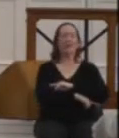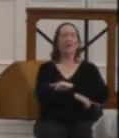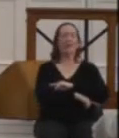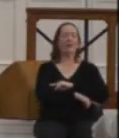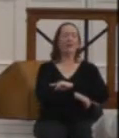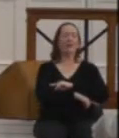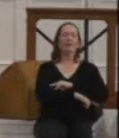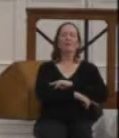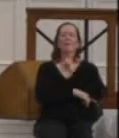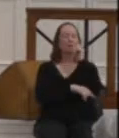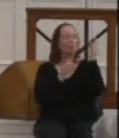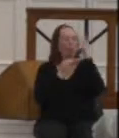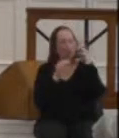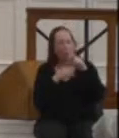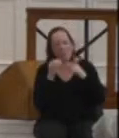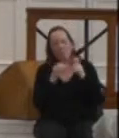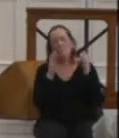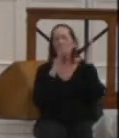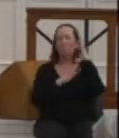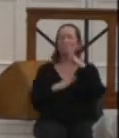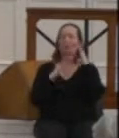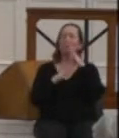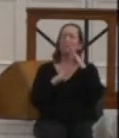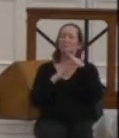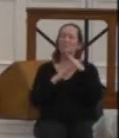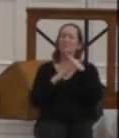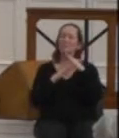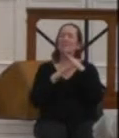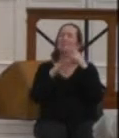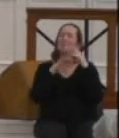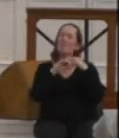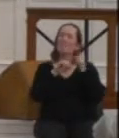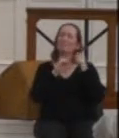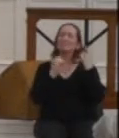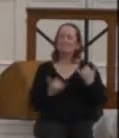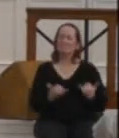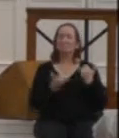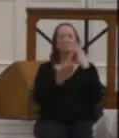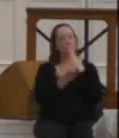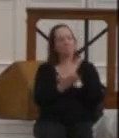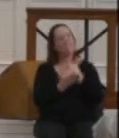fret. But let us just stop and listen to you